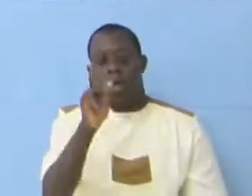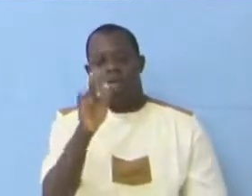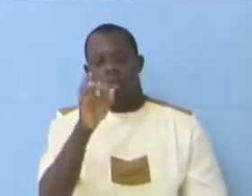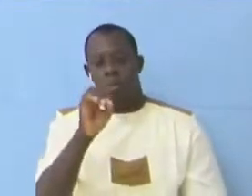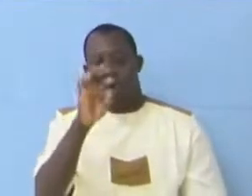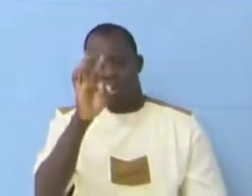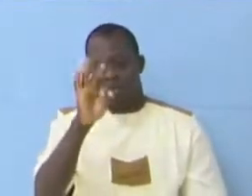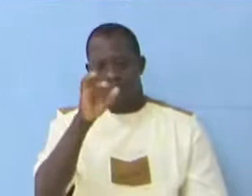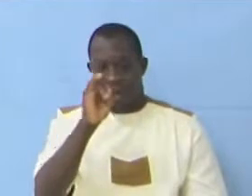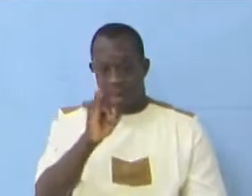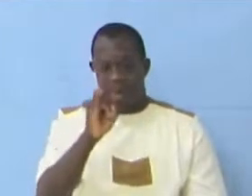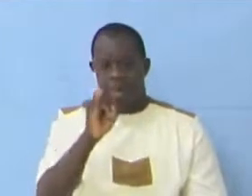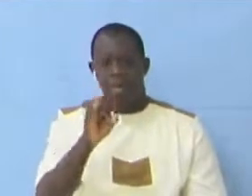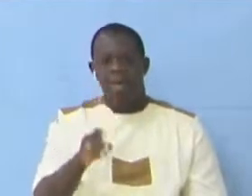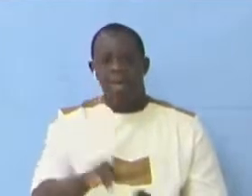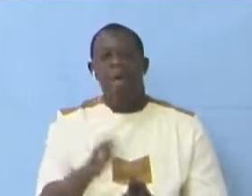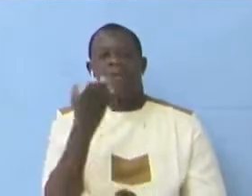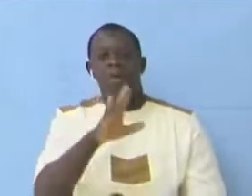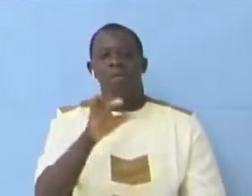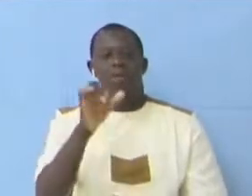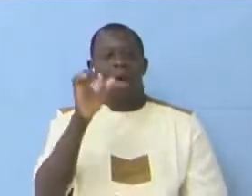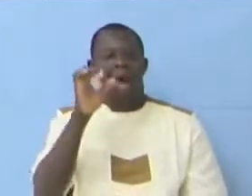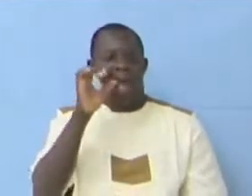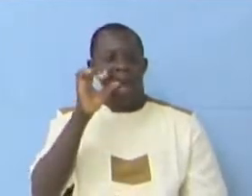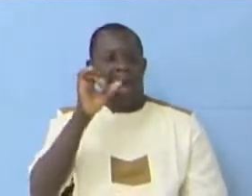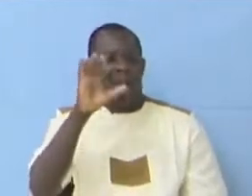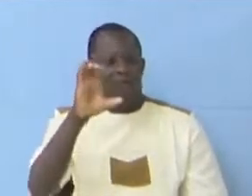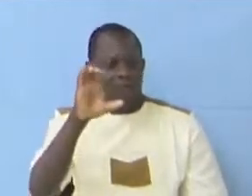Kofi, Ivory Coast.